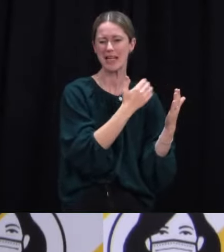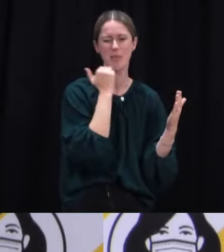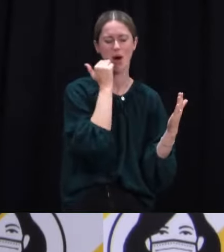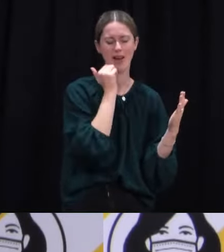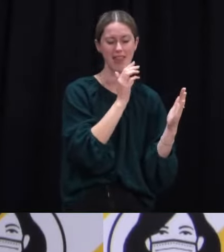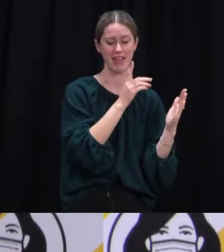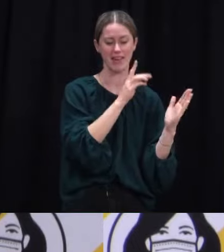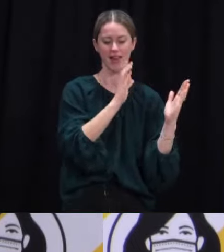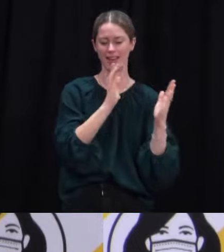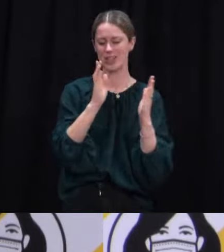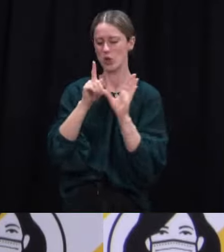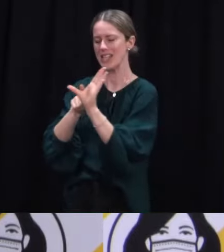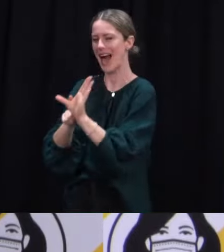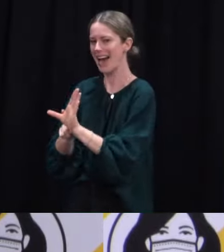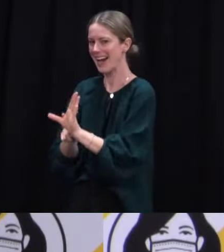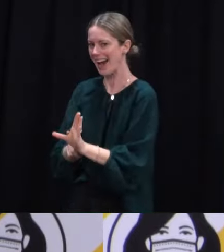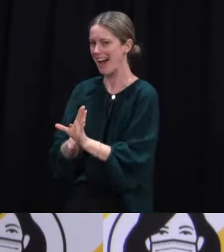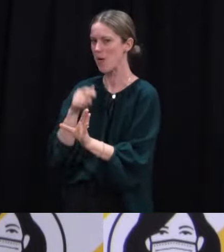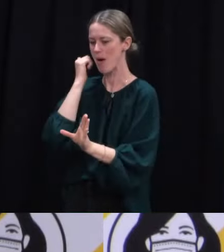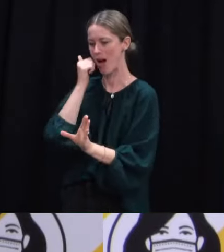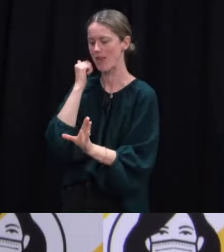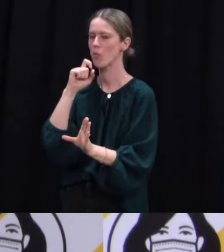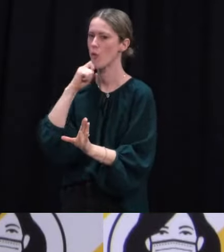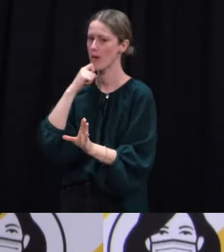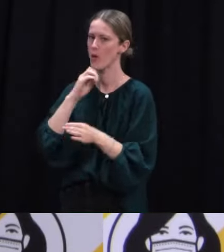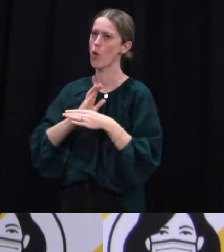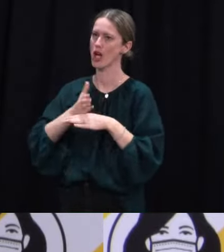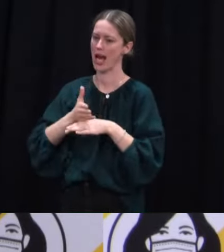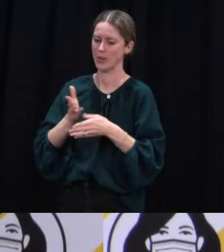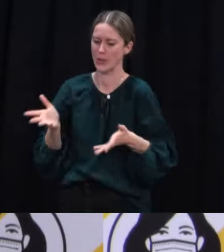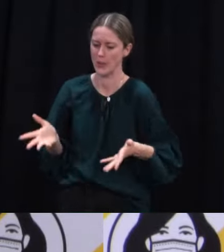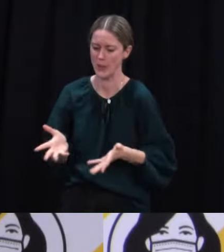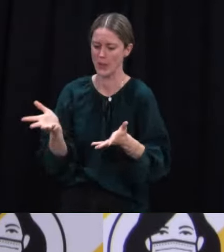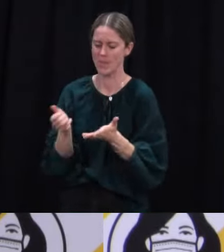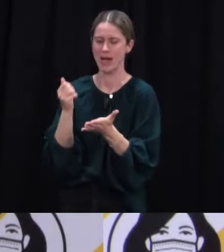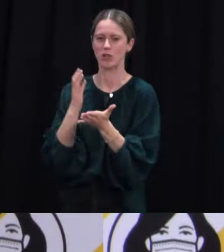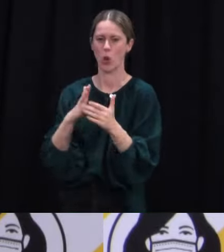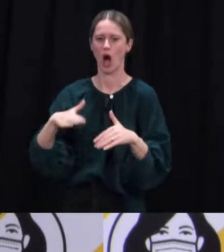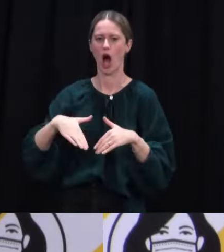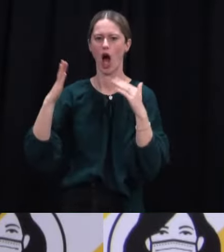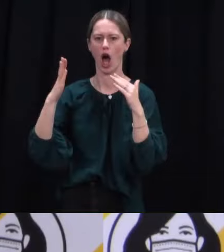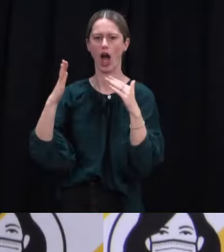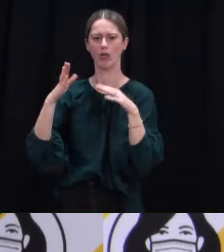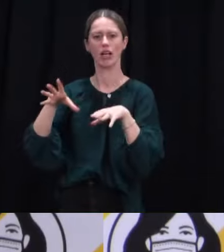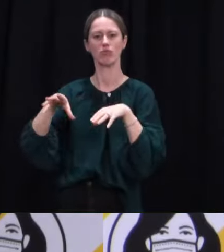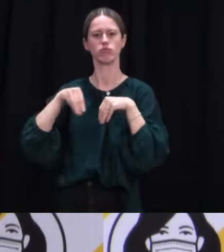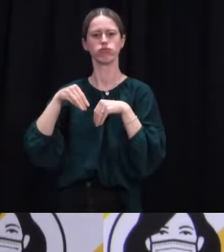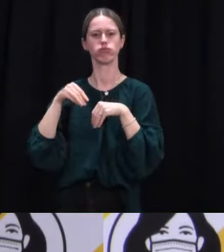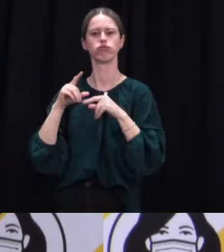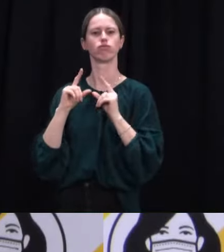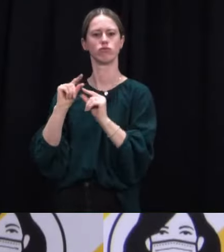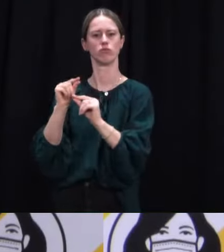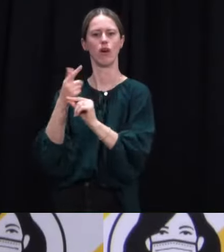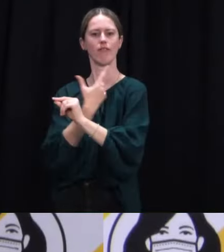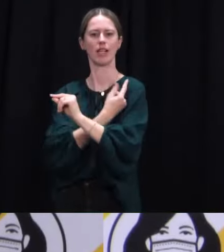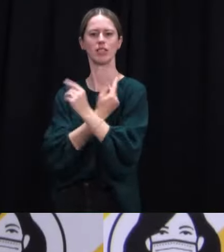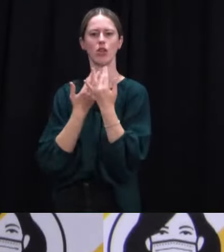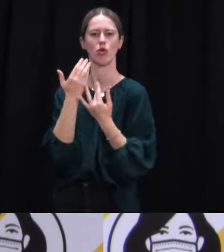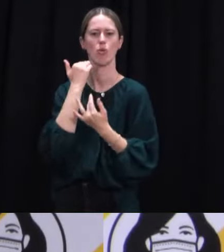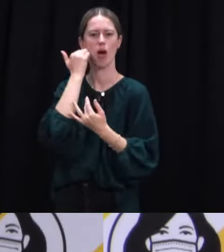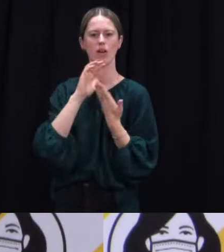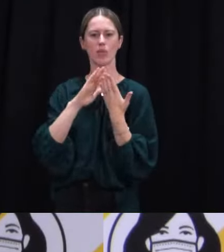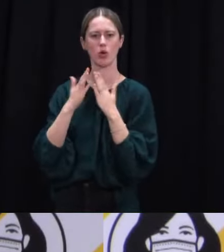age bands, we'll be looking and pushing really hard to make sure we get high rates of vaccine uptake amongst our Māori communities, and then